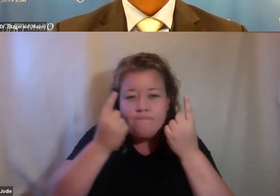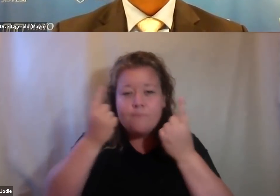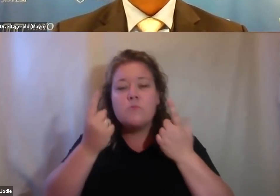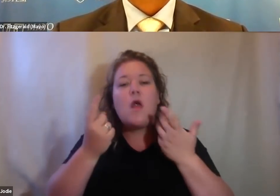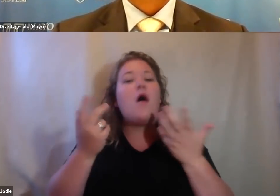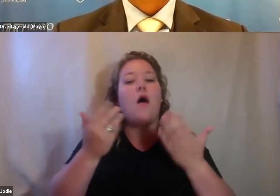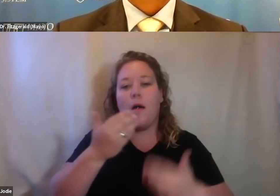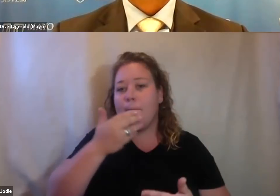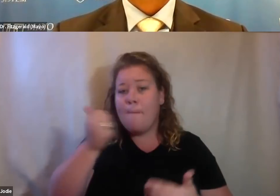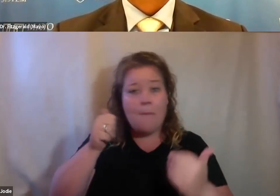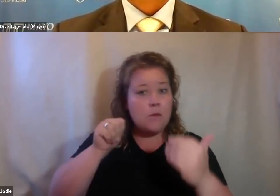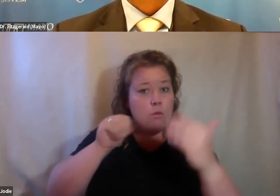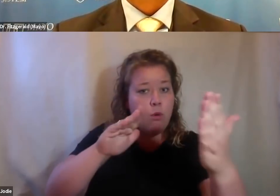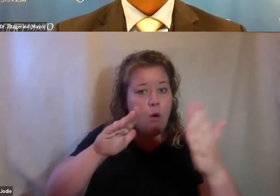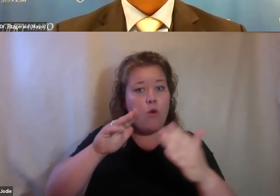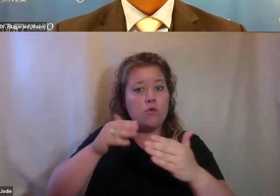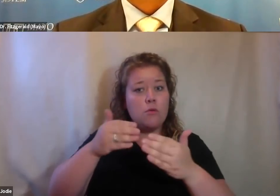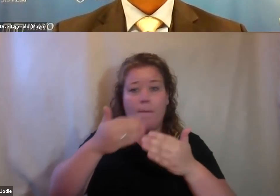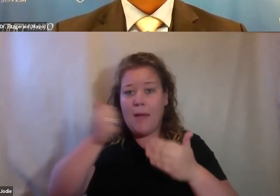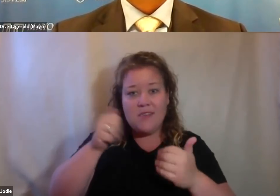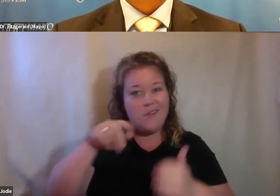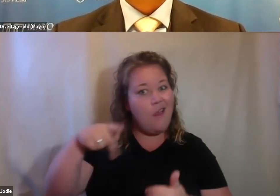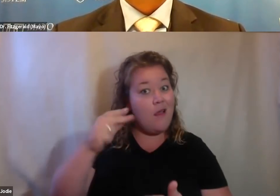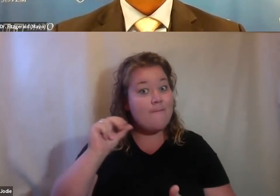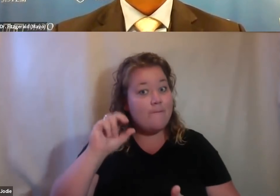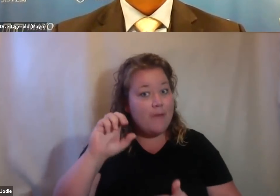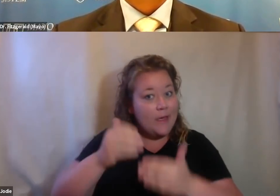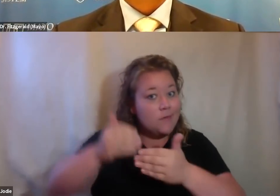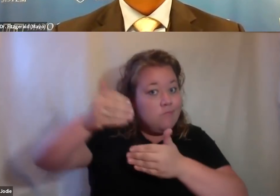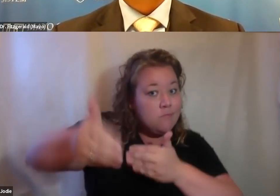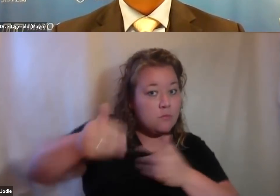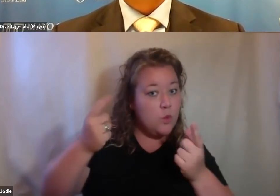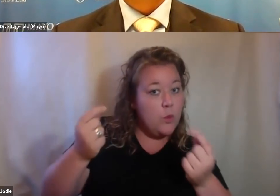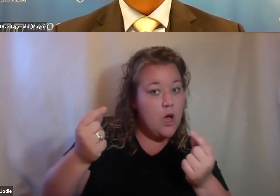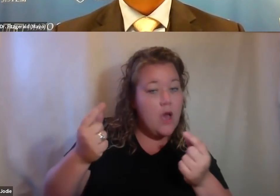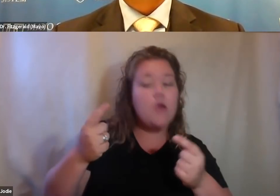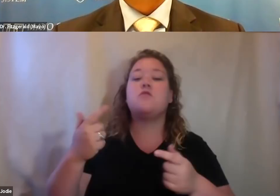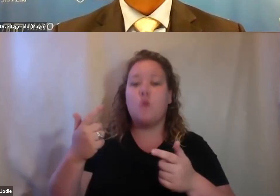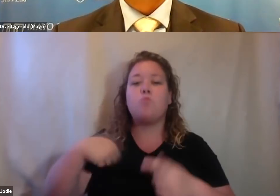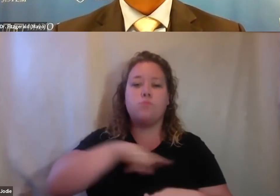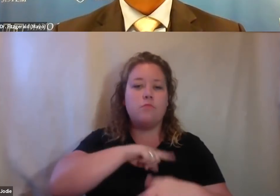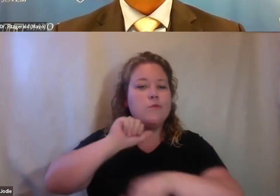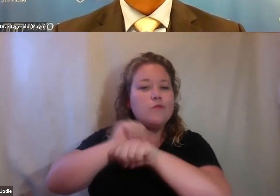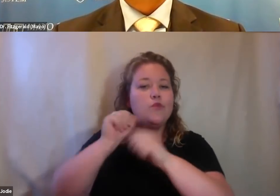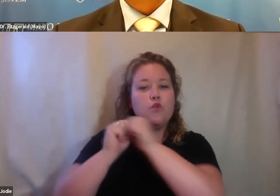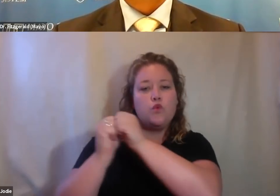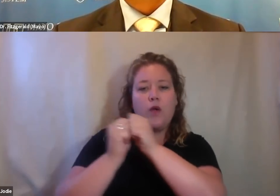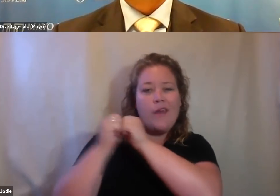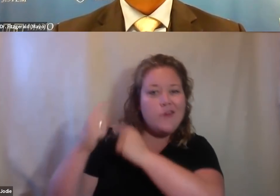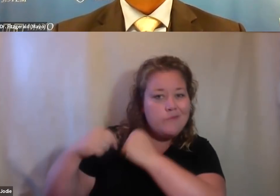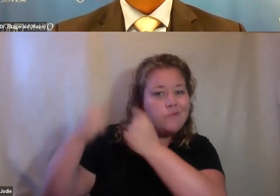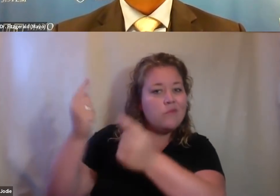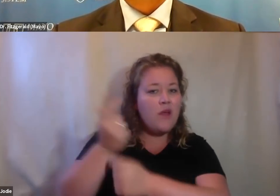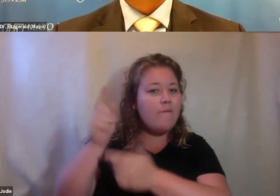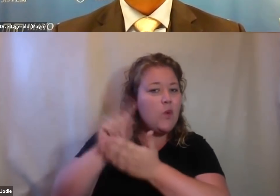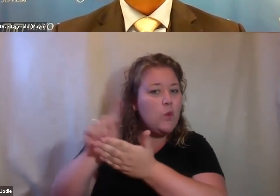serve our communities and our region. So we've worked together as a collaborative pretty intensely in the last few weeks